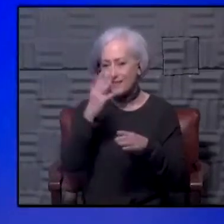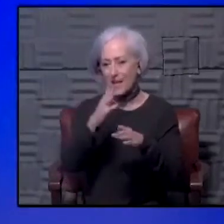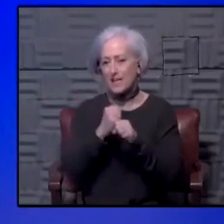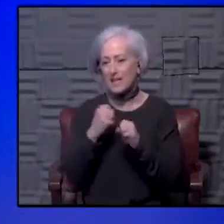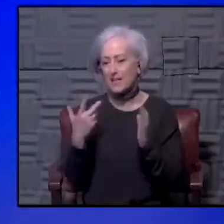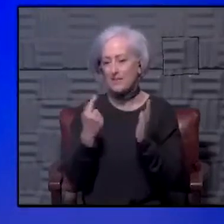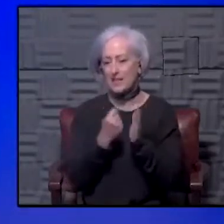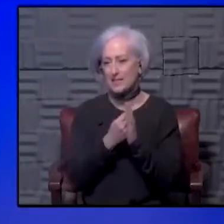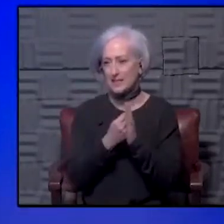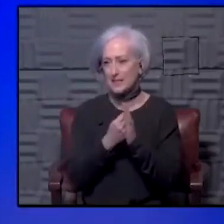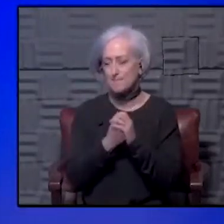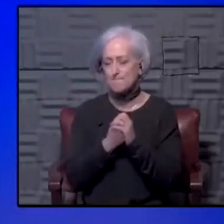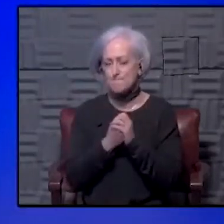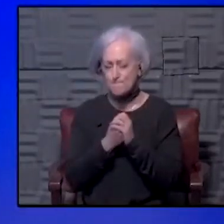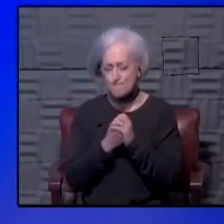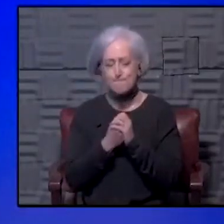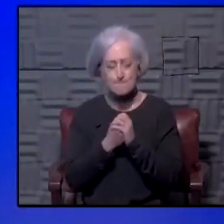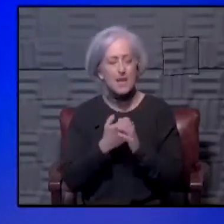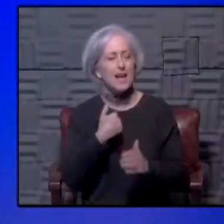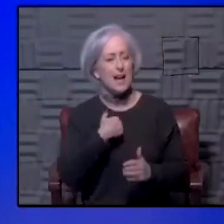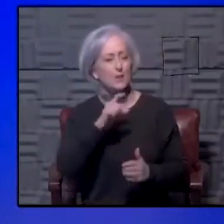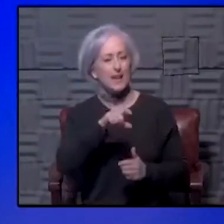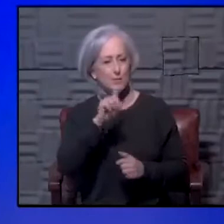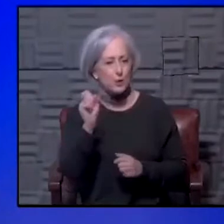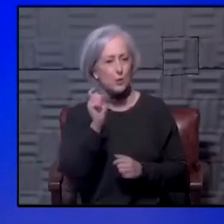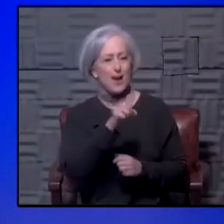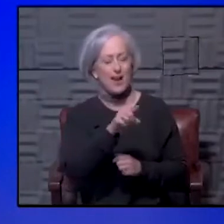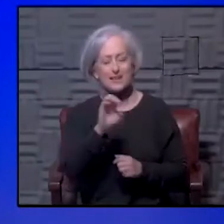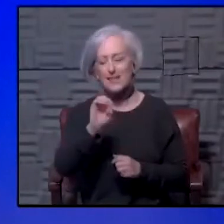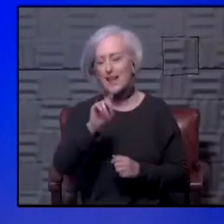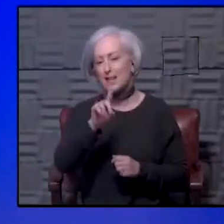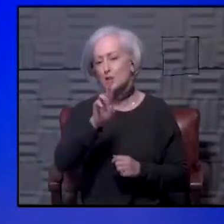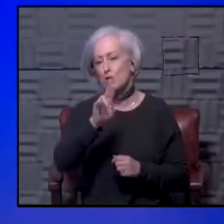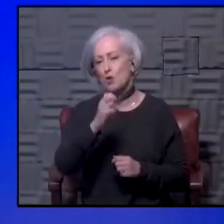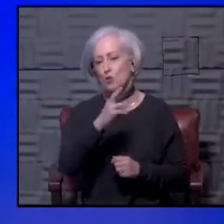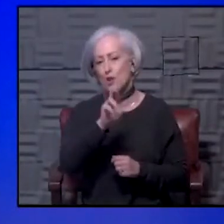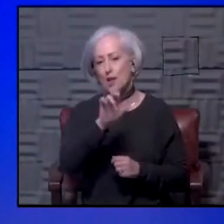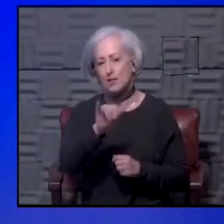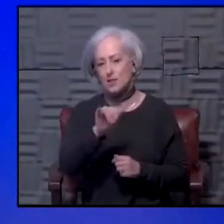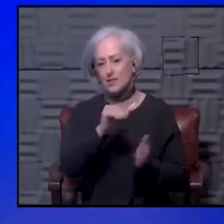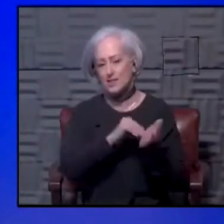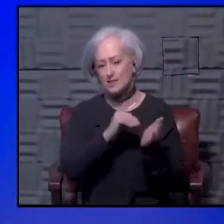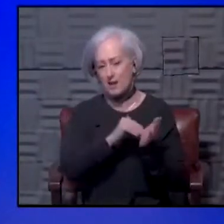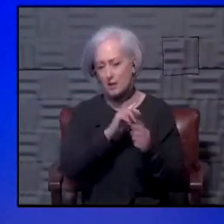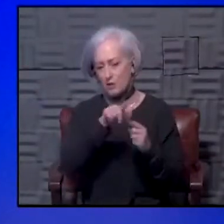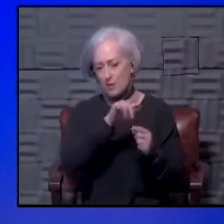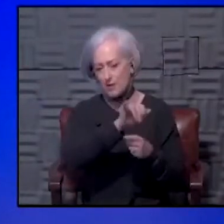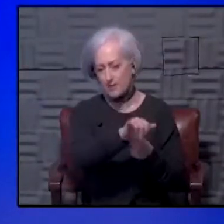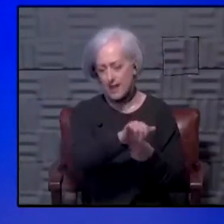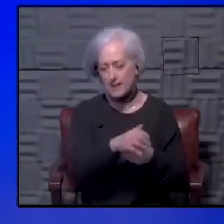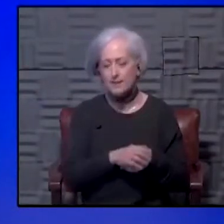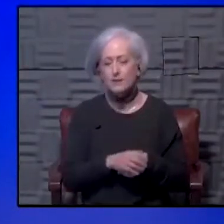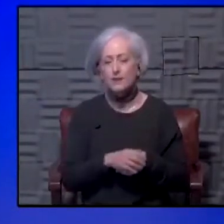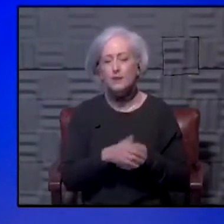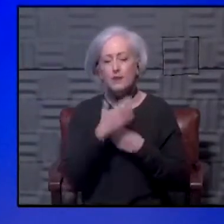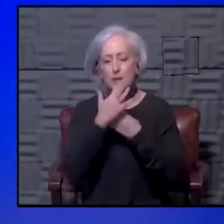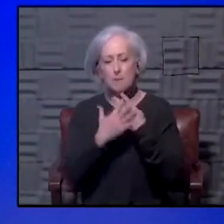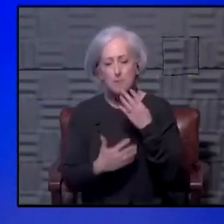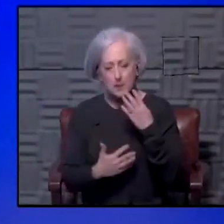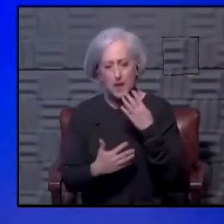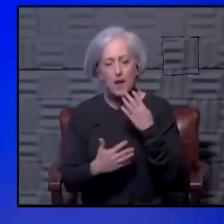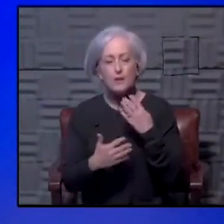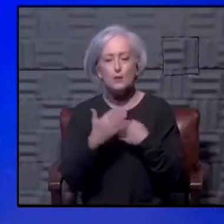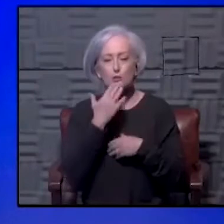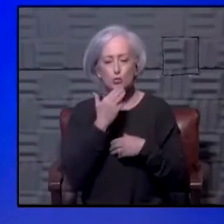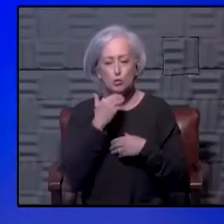I would have to ask my endocrinology colleagues. I don't know if that's been studying and looking at blood glucose levels after